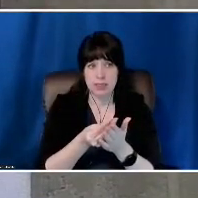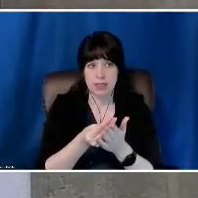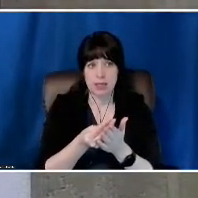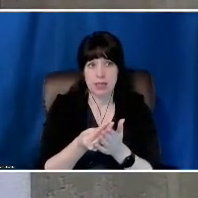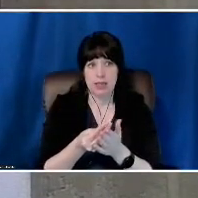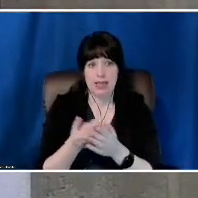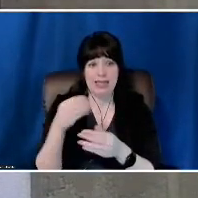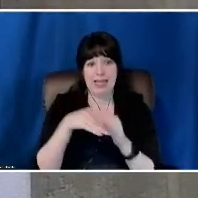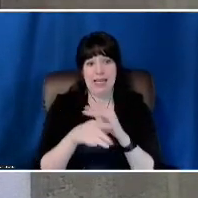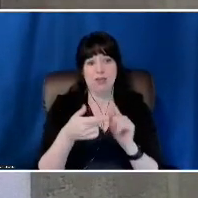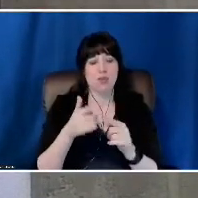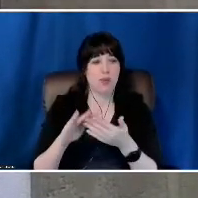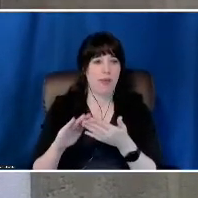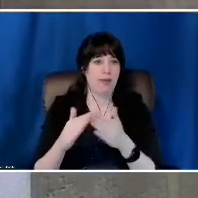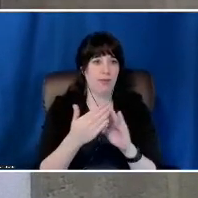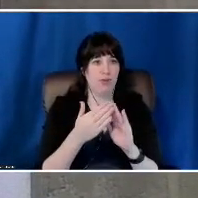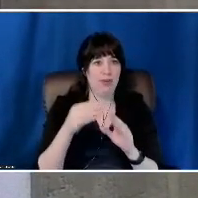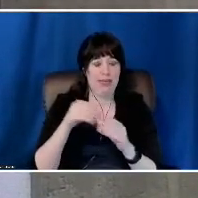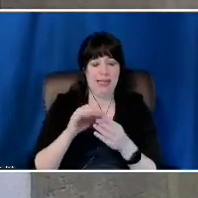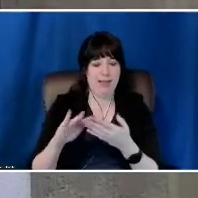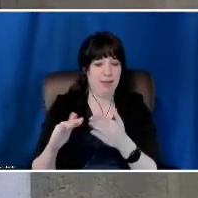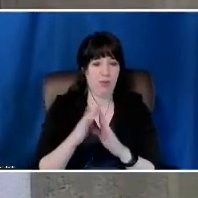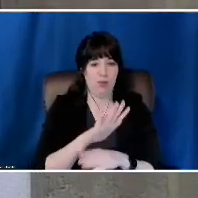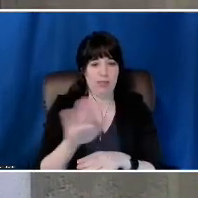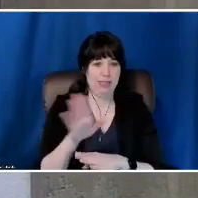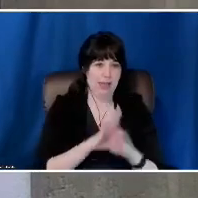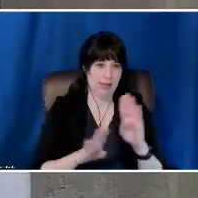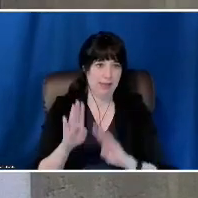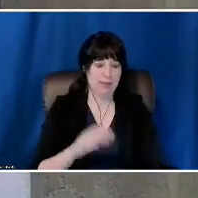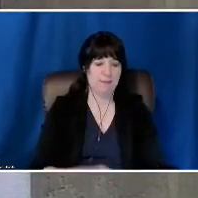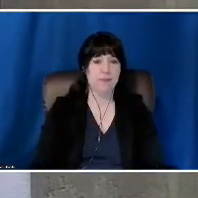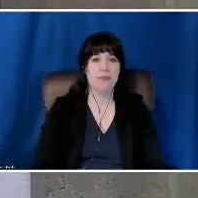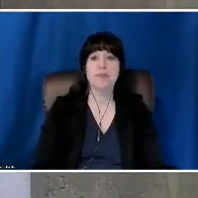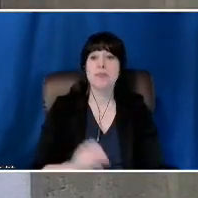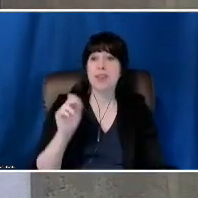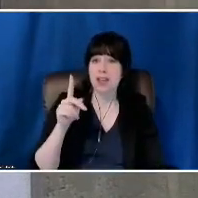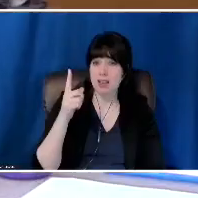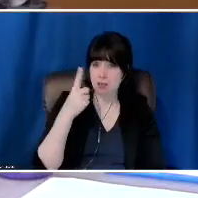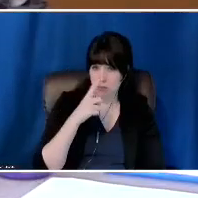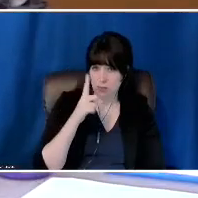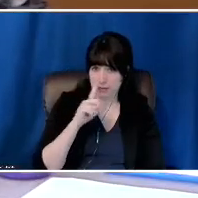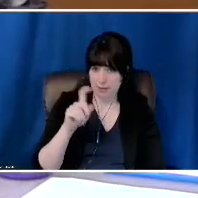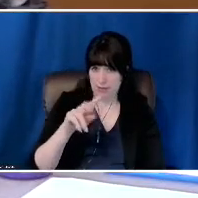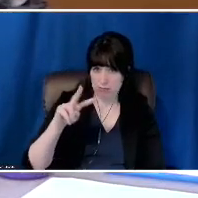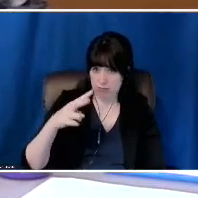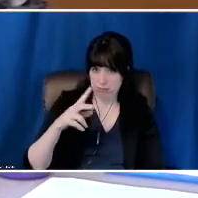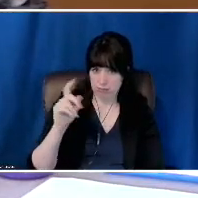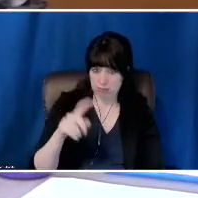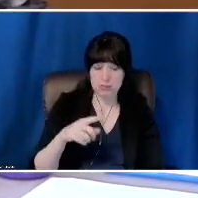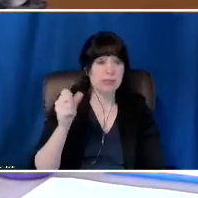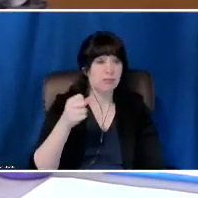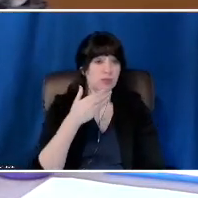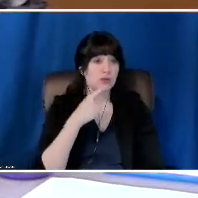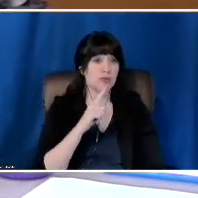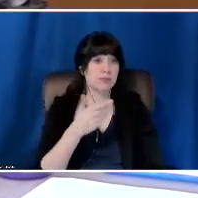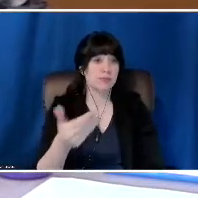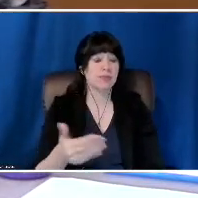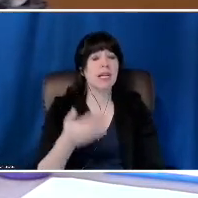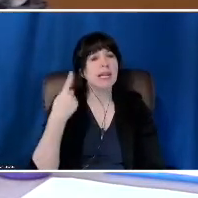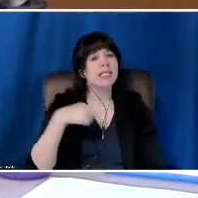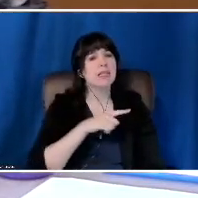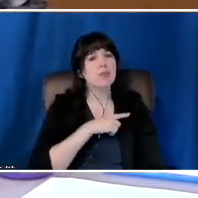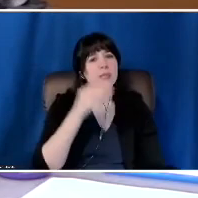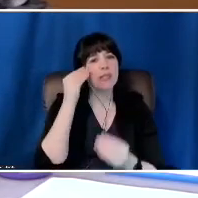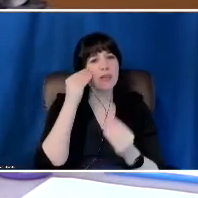the community and into the community's hands. Okay. May I ask a follow-up? Certainly. So I just want to know, did we notify